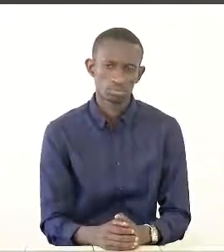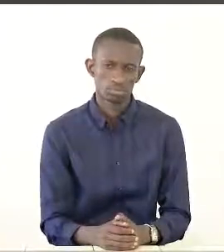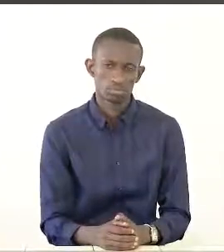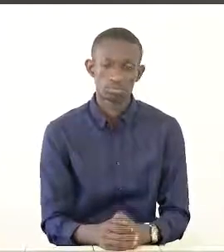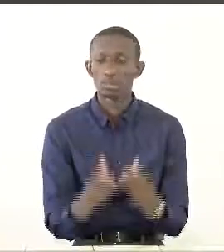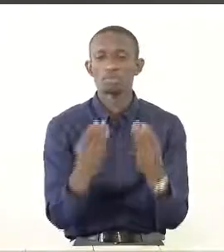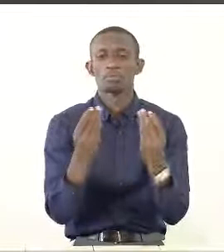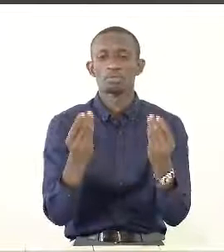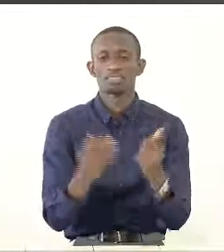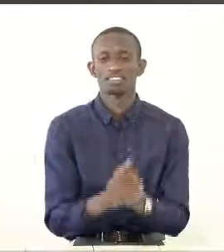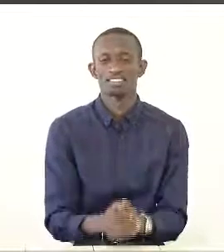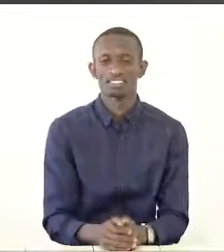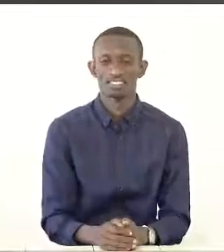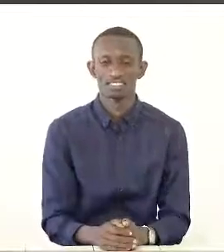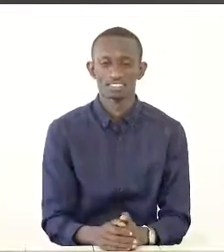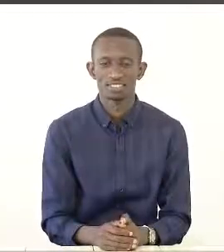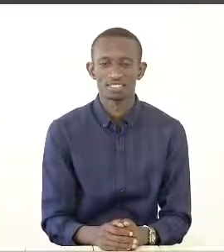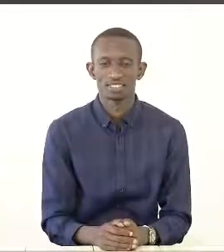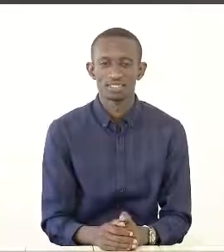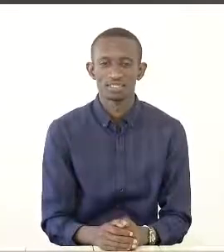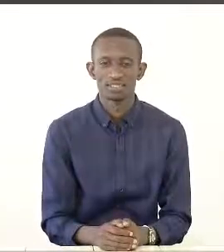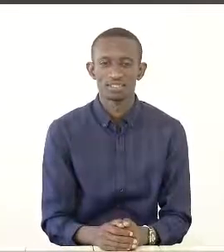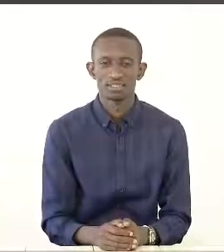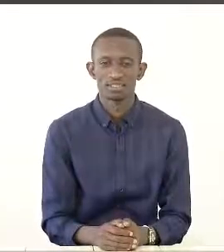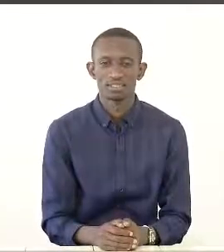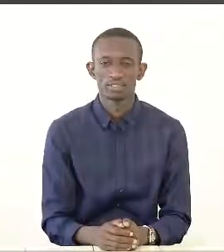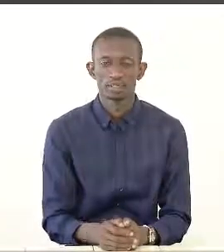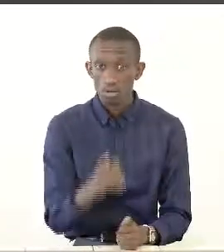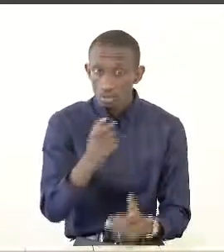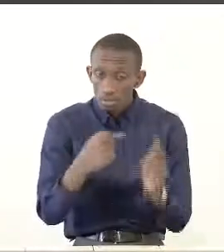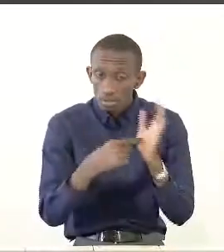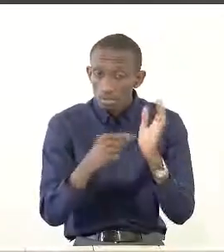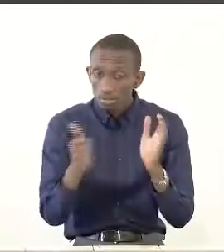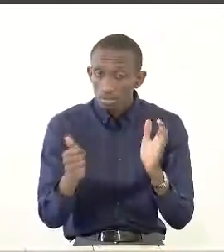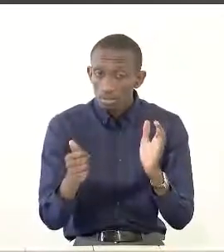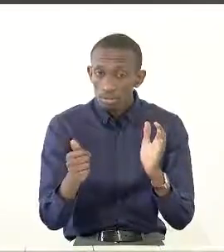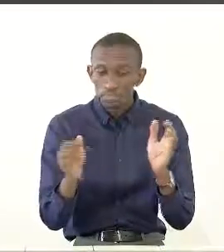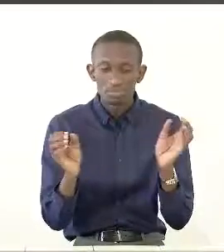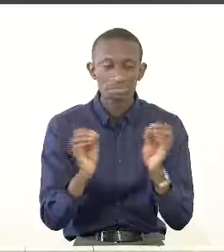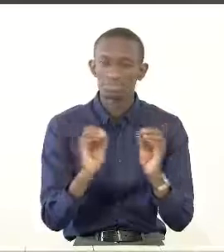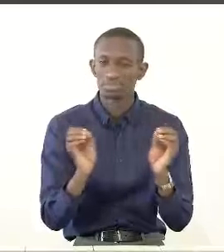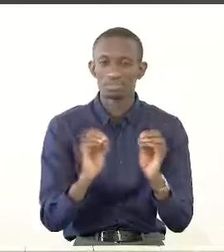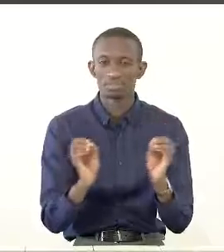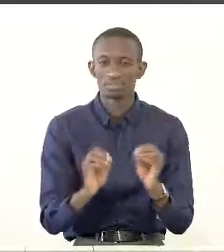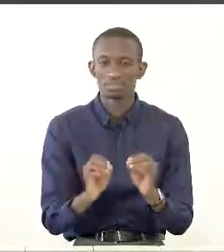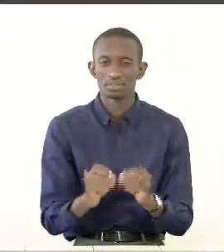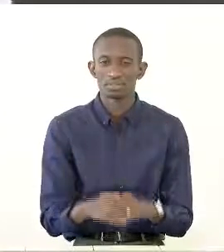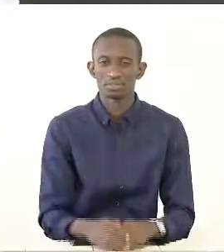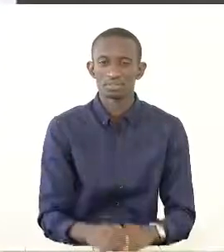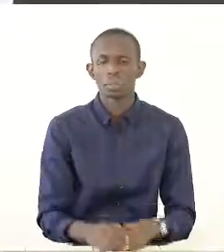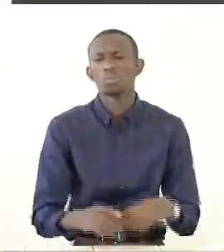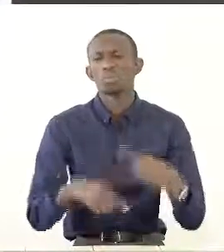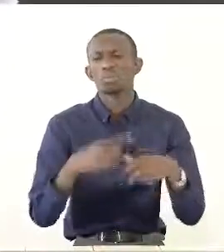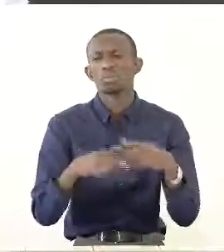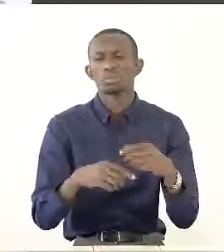Very simple, right? Do you need another example? No, I don't. It is not very necessary